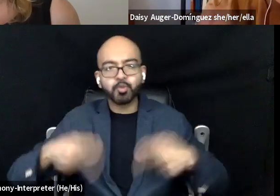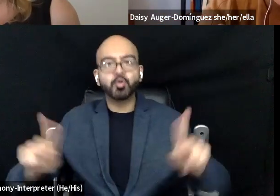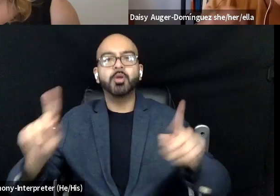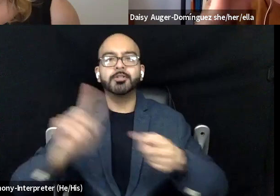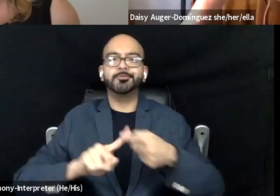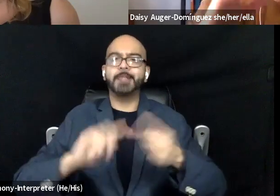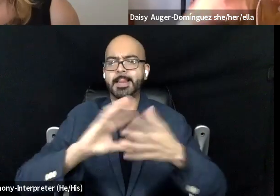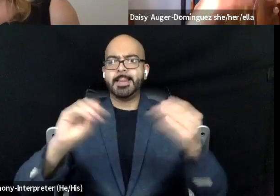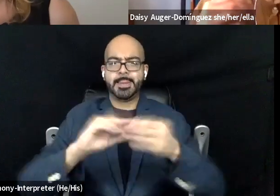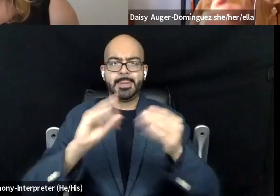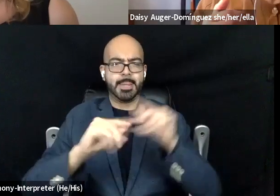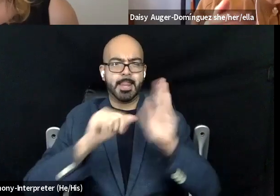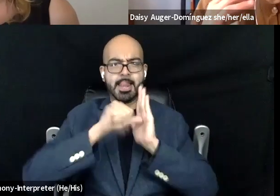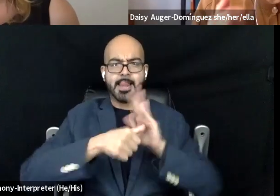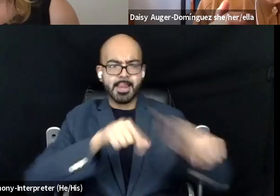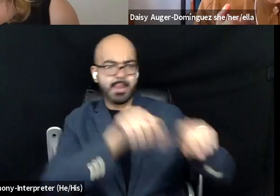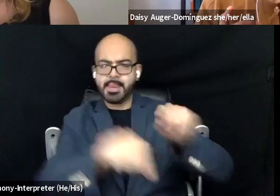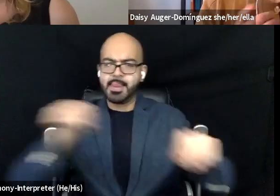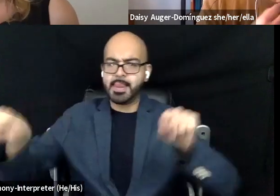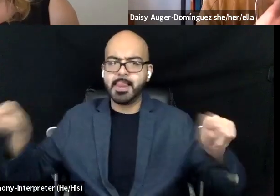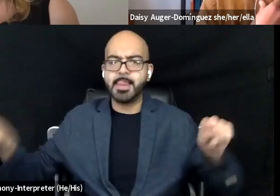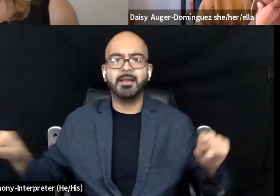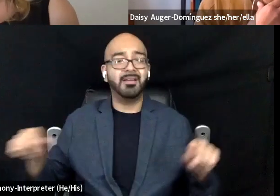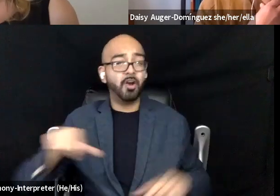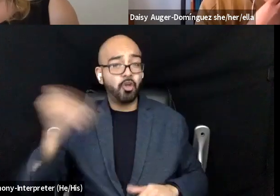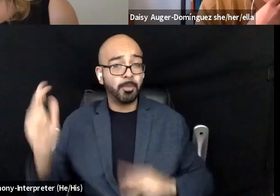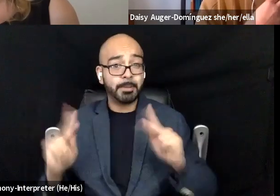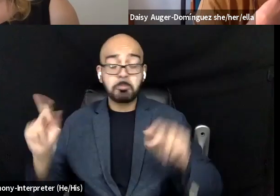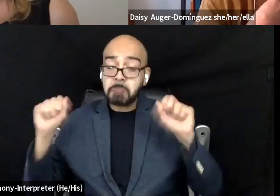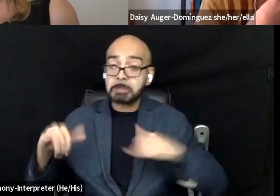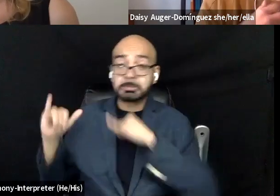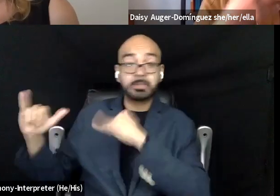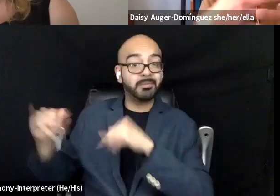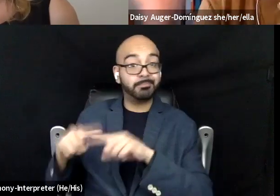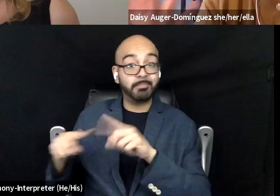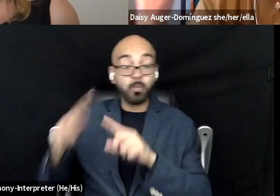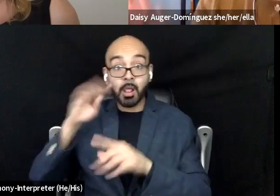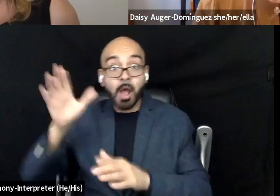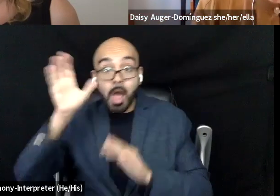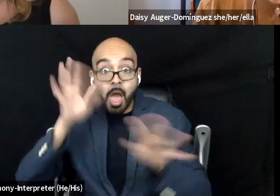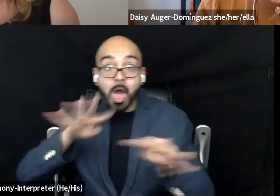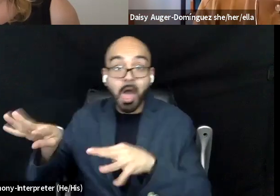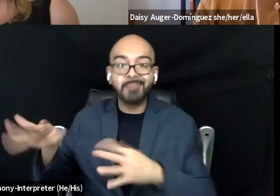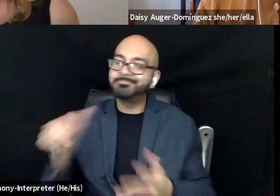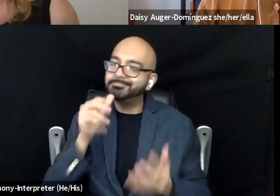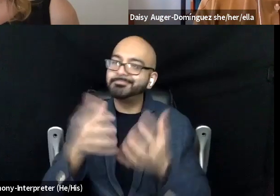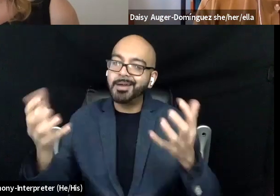share stories that other folks may not have. And so it may not be my experience right now as a senior